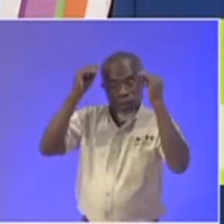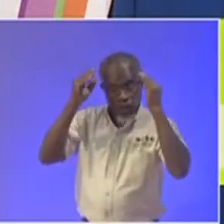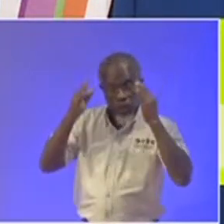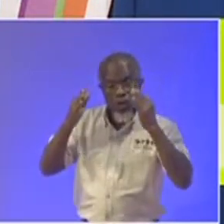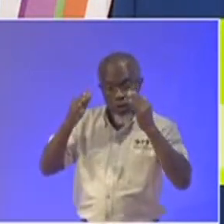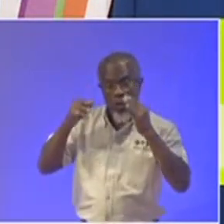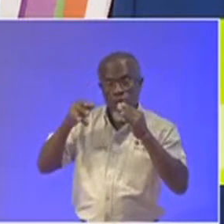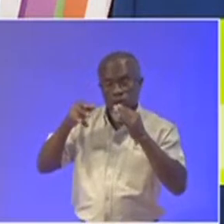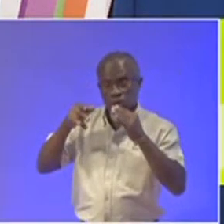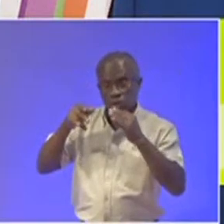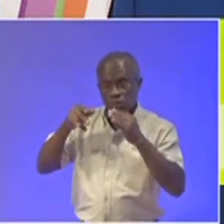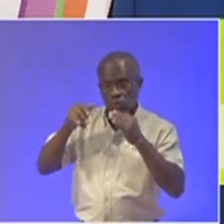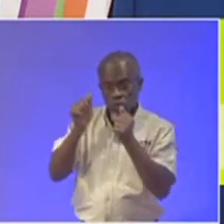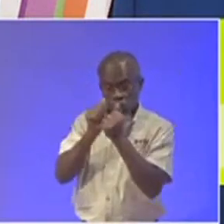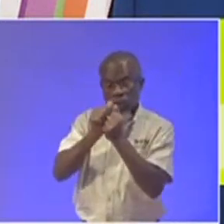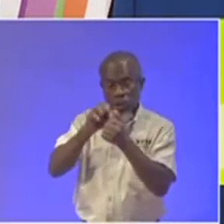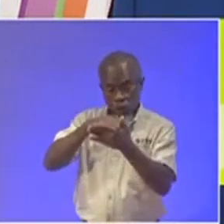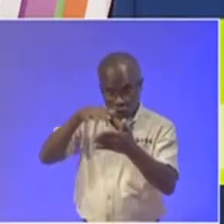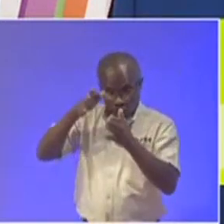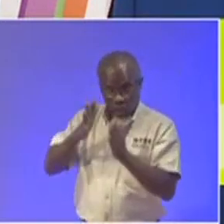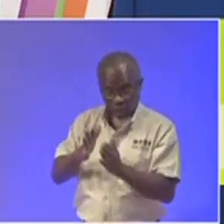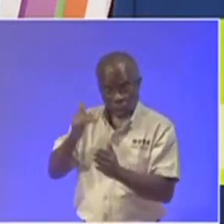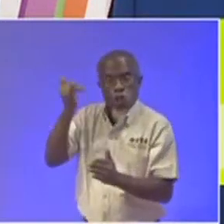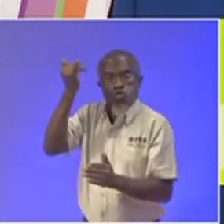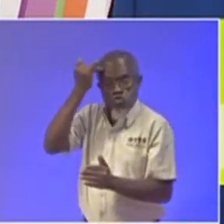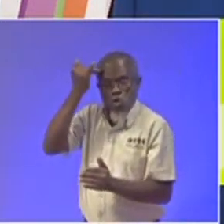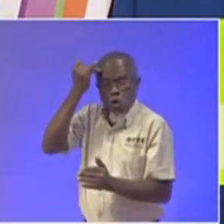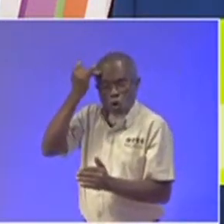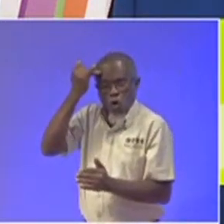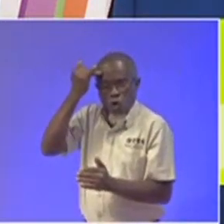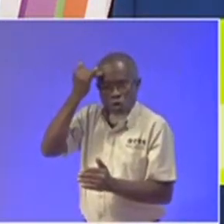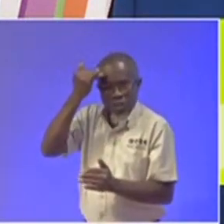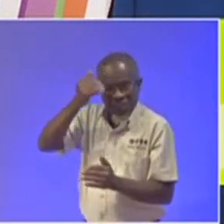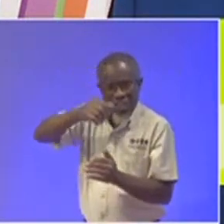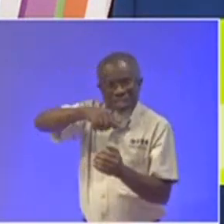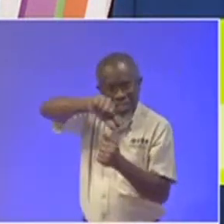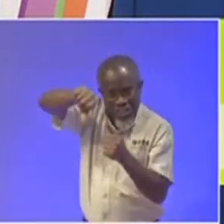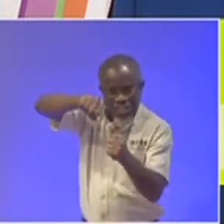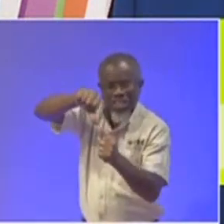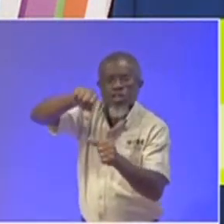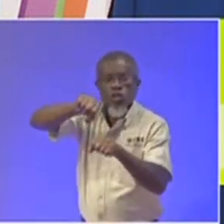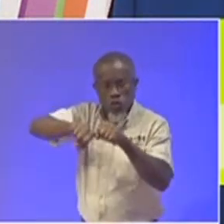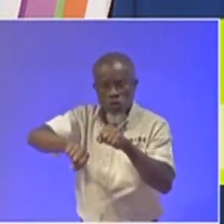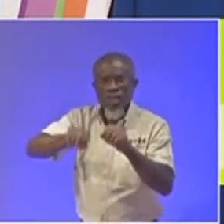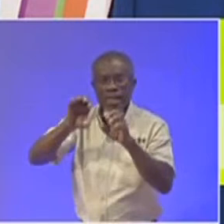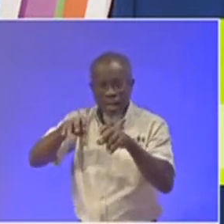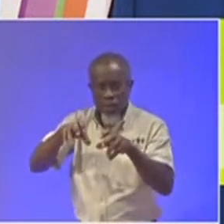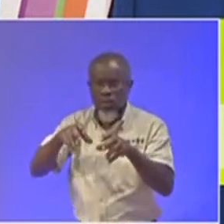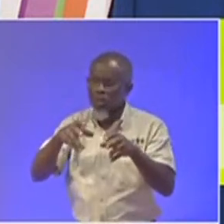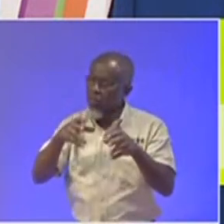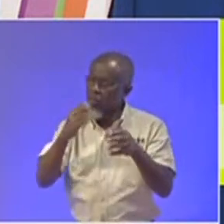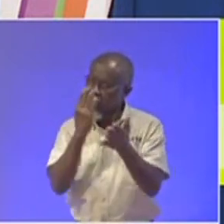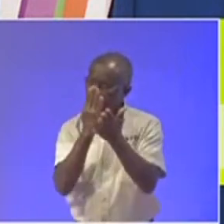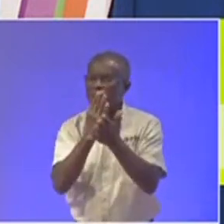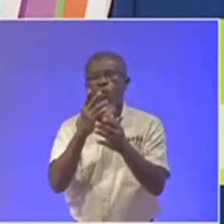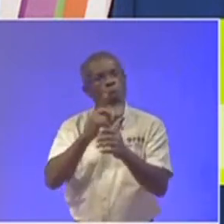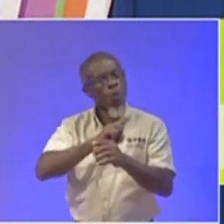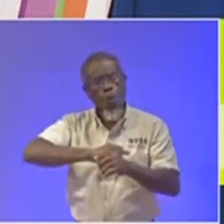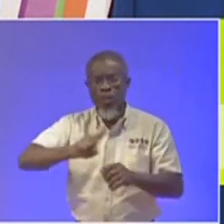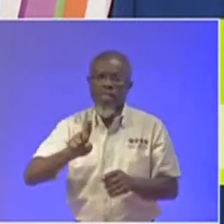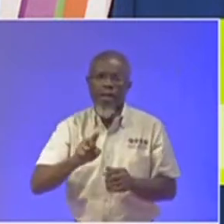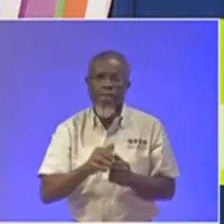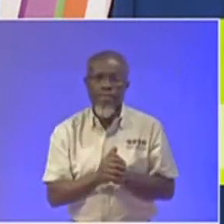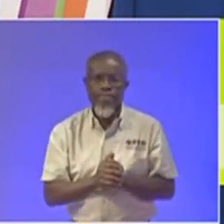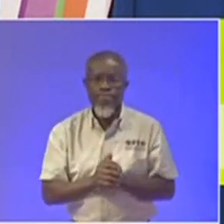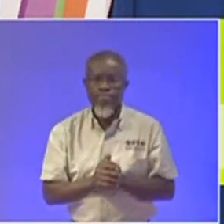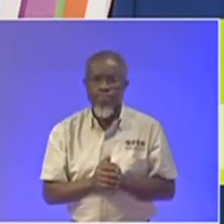it's just they're so bored in the system and they have not been challenged to be their better selves. Definitely something to think